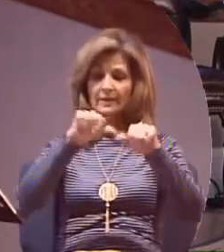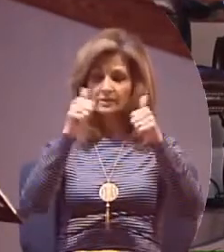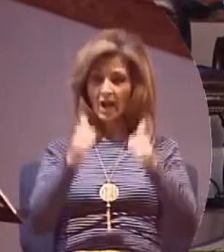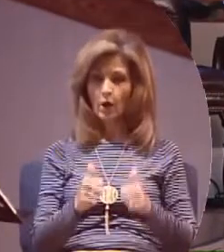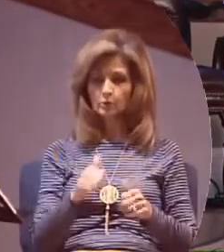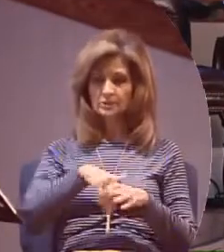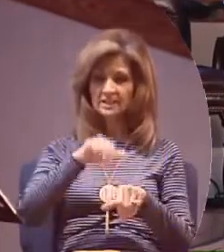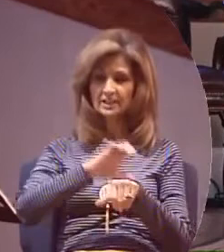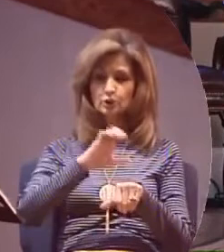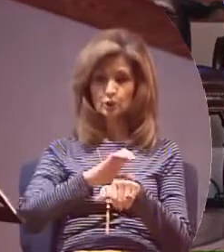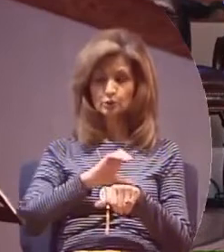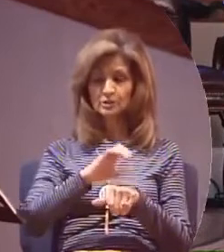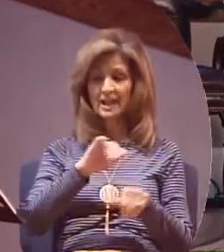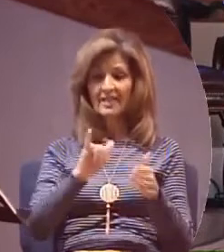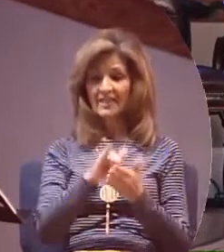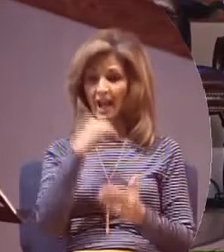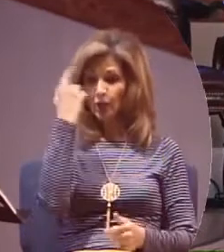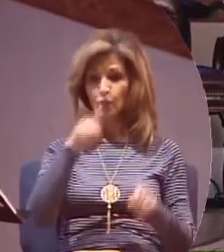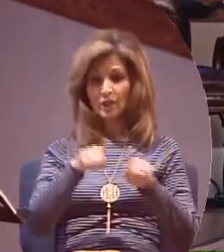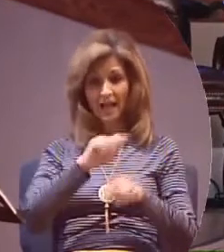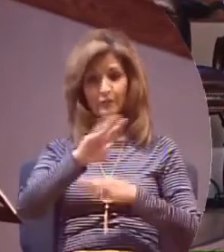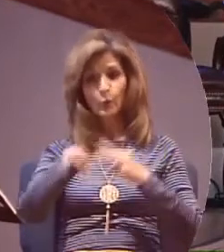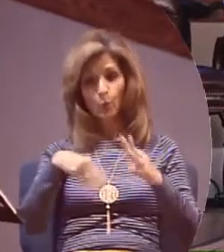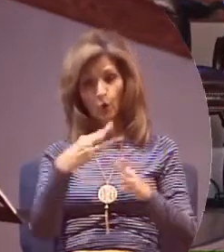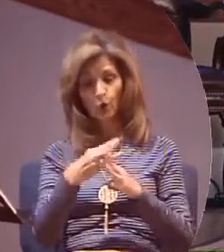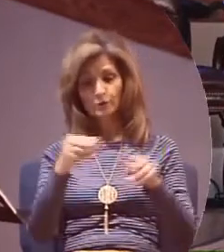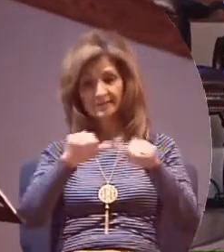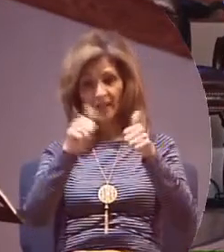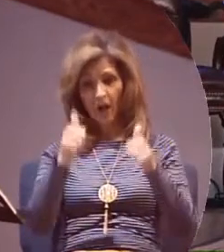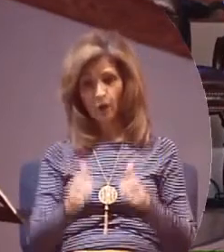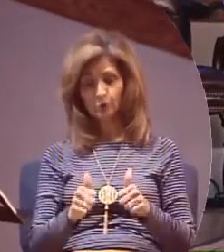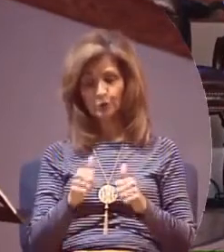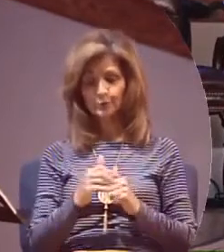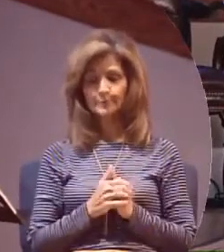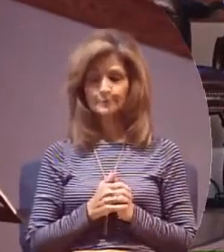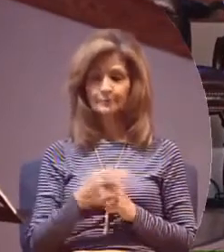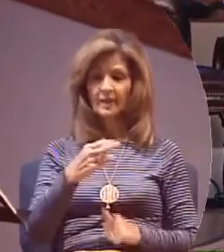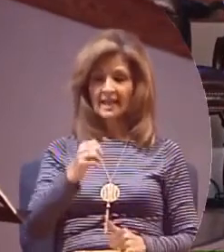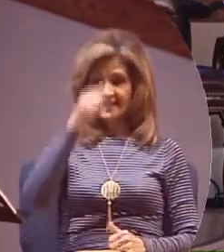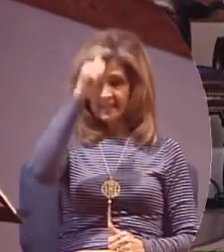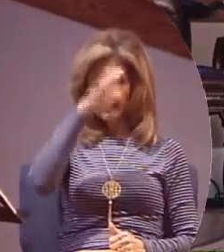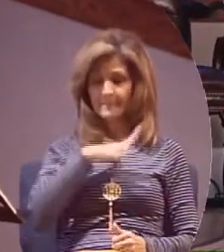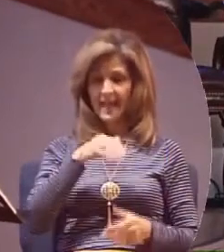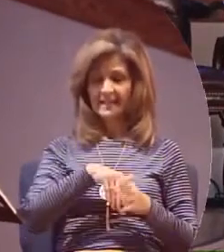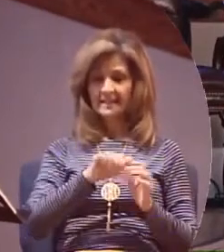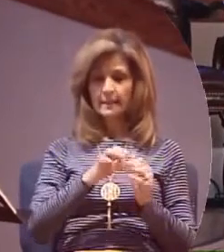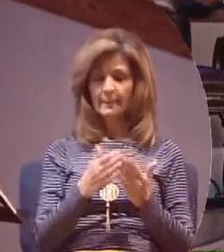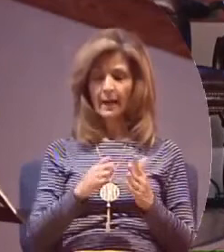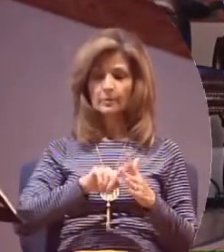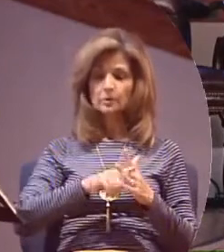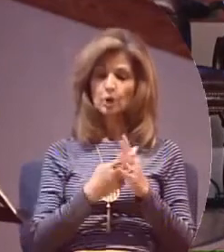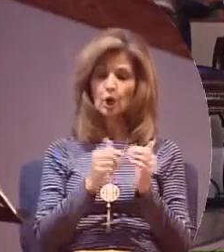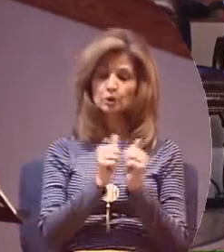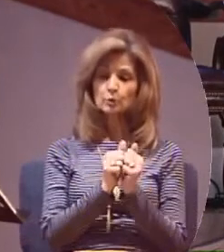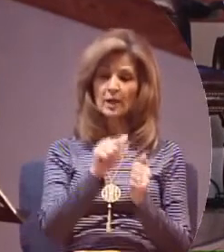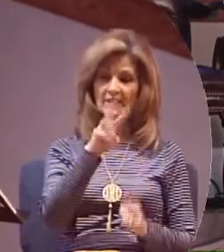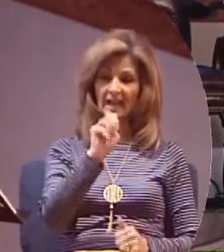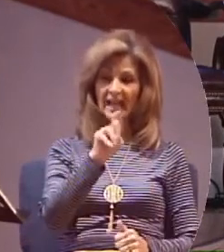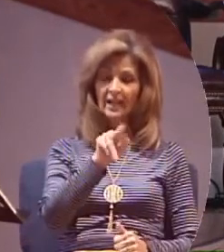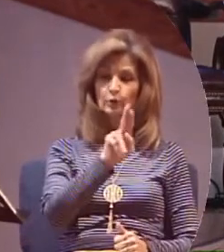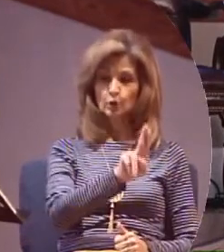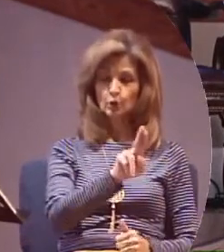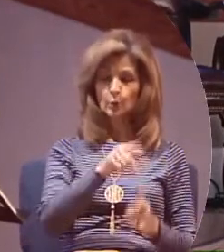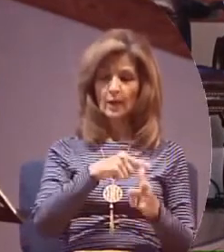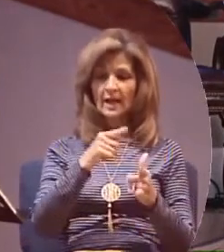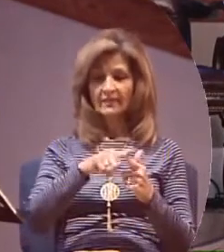in churches that resemble the world's altar. That's right. Urijah, he's a man in our Bible that begins with the letter U. And then there's an old boy